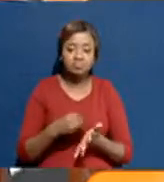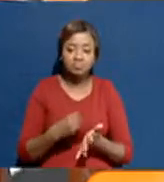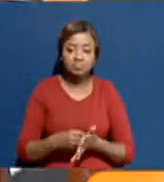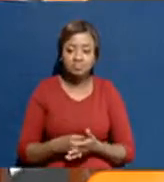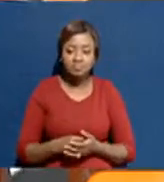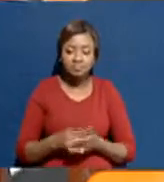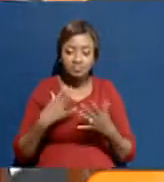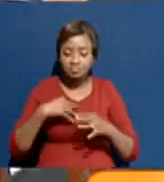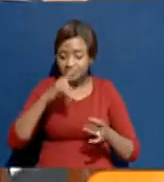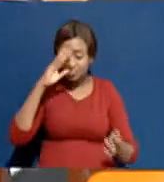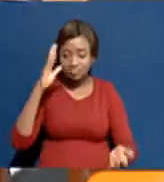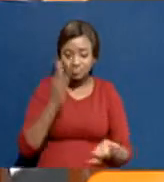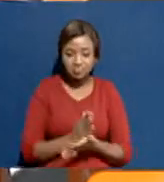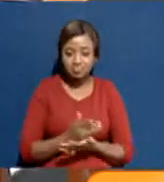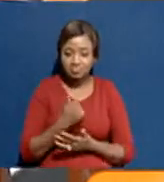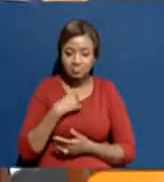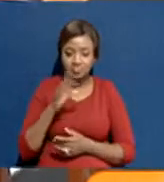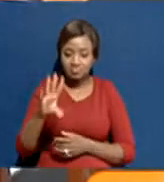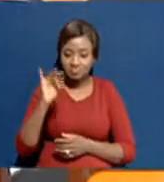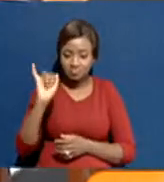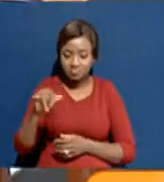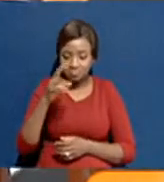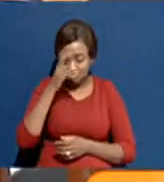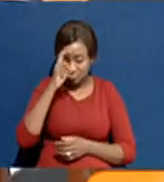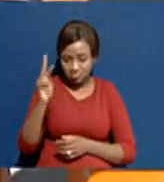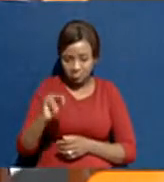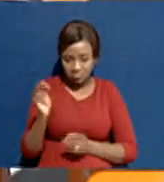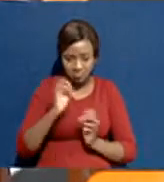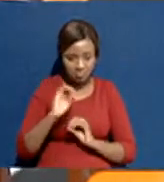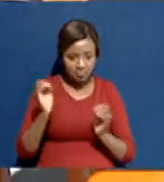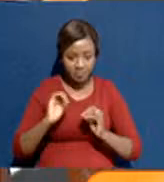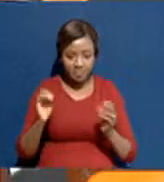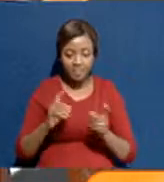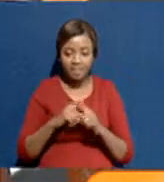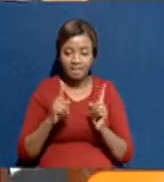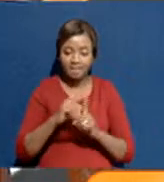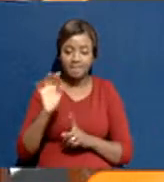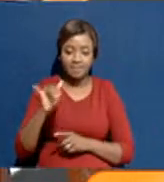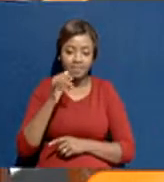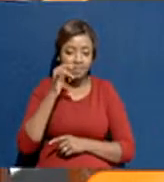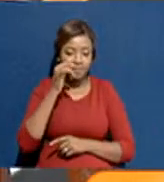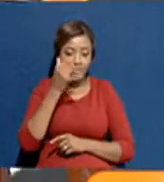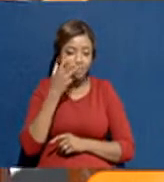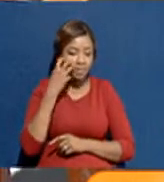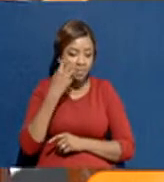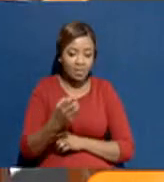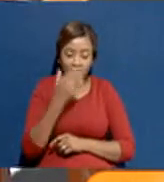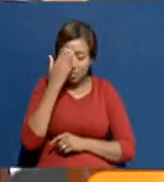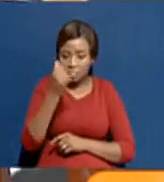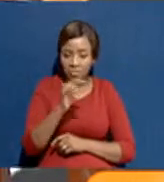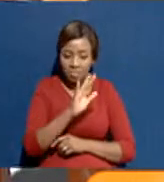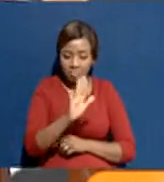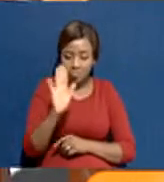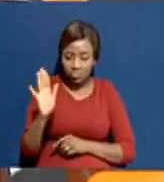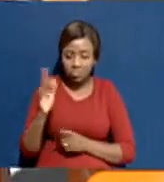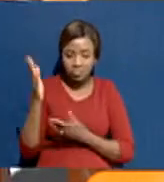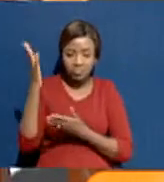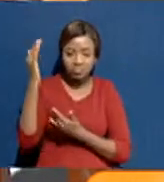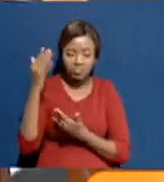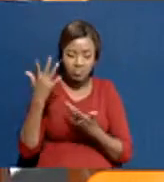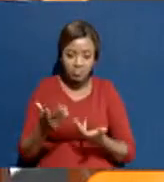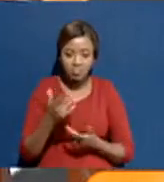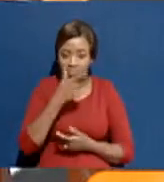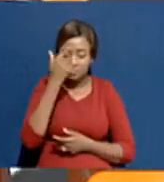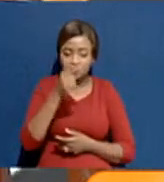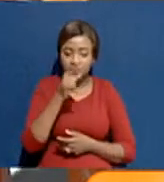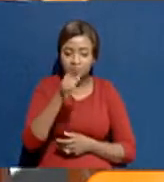Nobody believed you. Of course, nobody believed me. Yeah. And it is very sad because the expectation is that because you